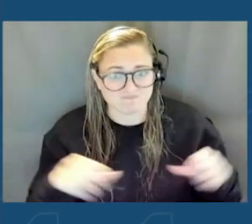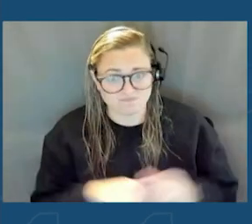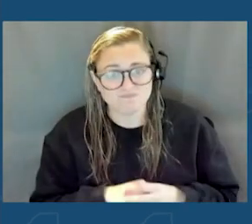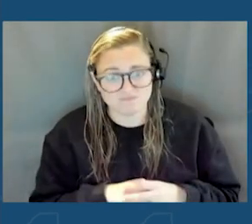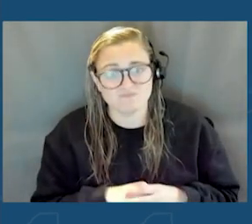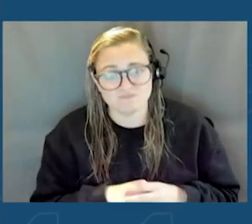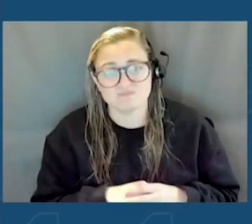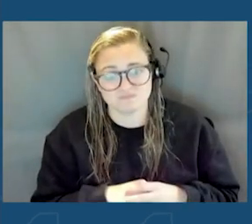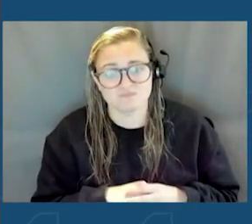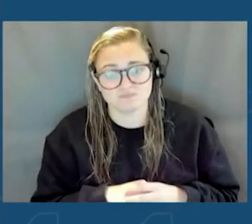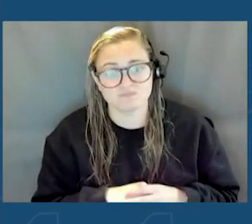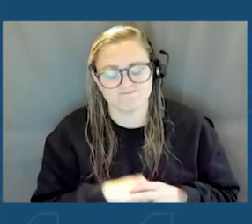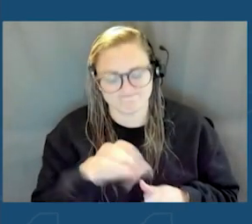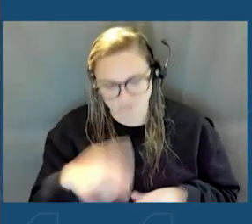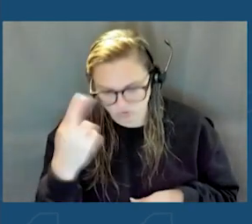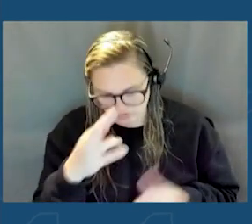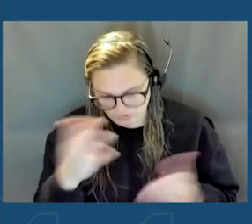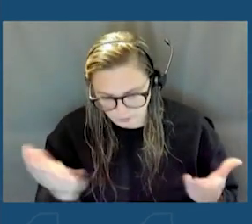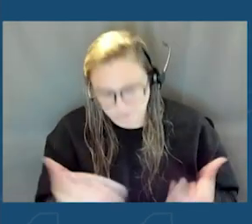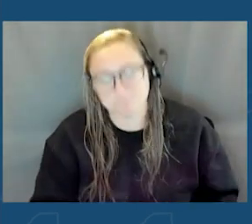and that's why we're here today.